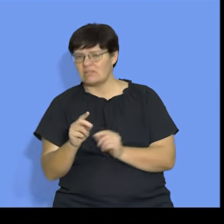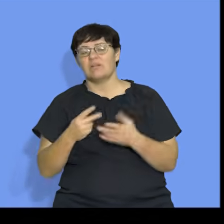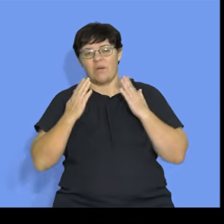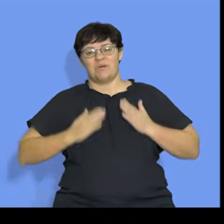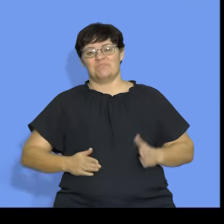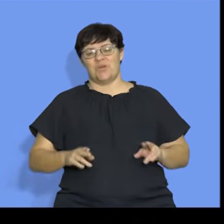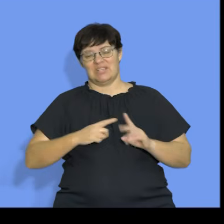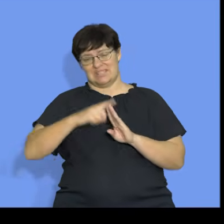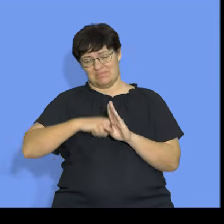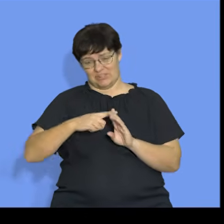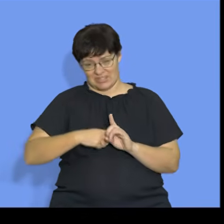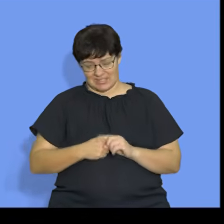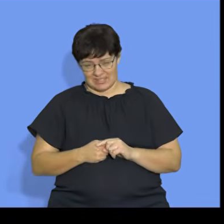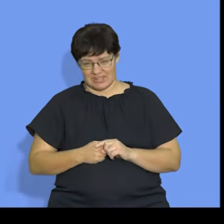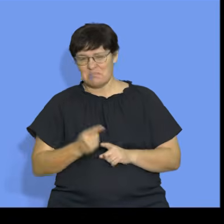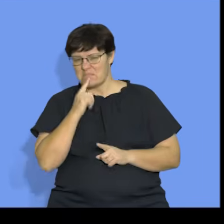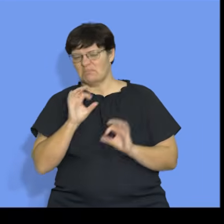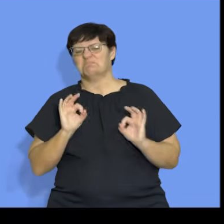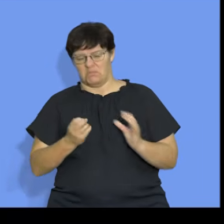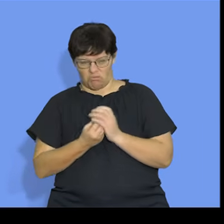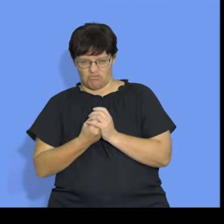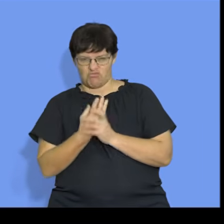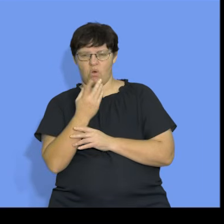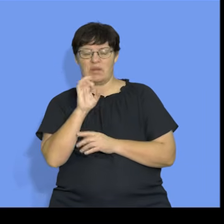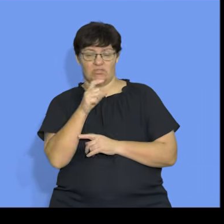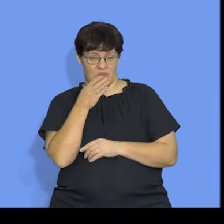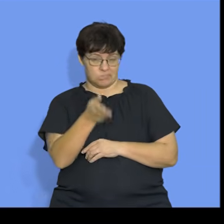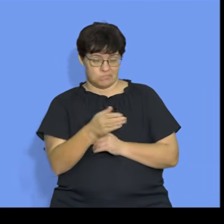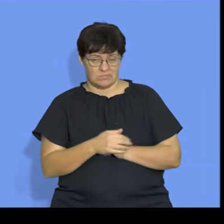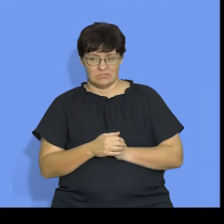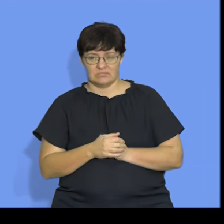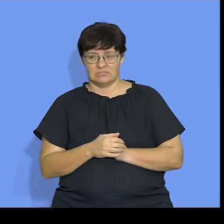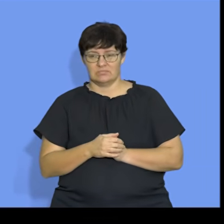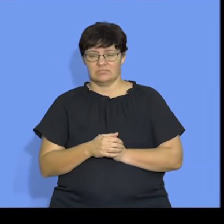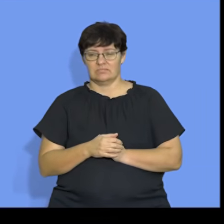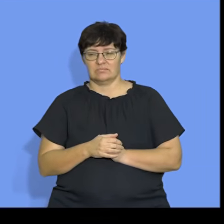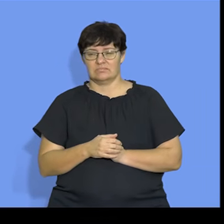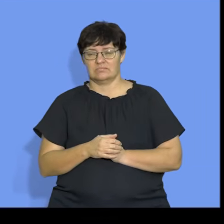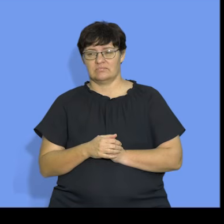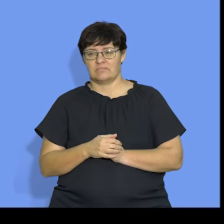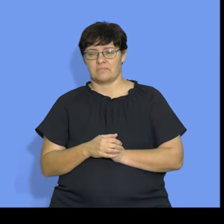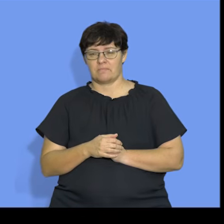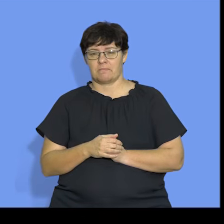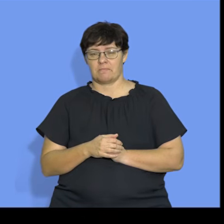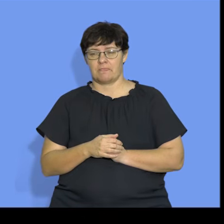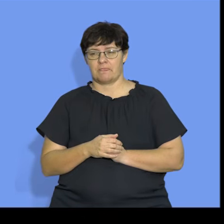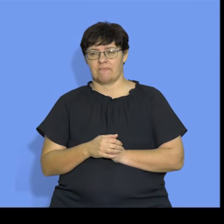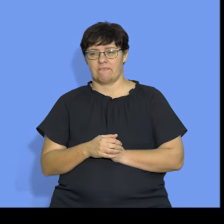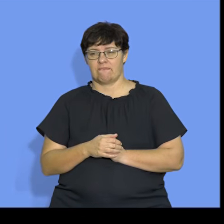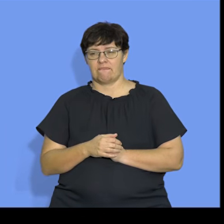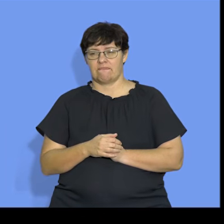temperature, and that is the ideal growth for bacteria. Okay, so here we've got, all right, here we've got